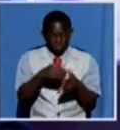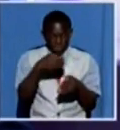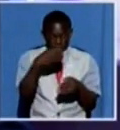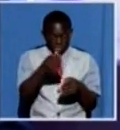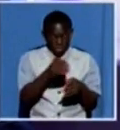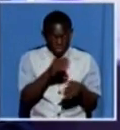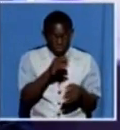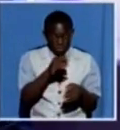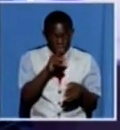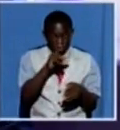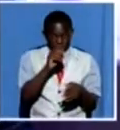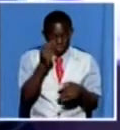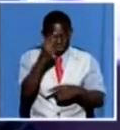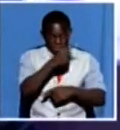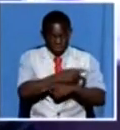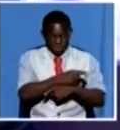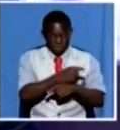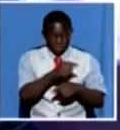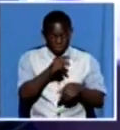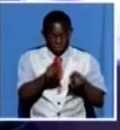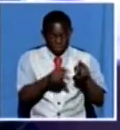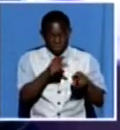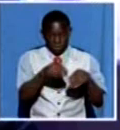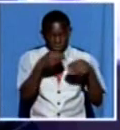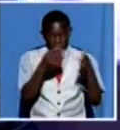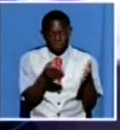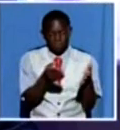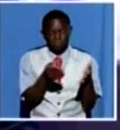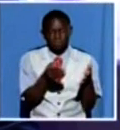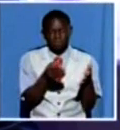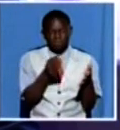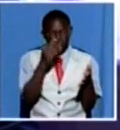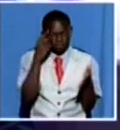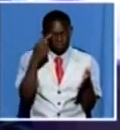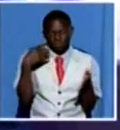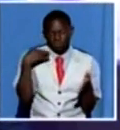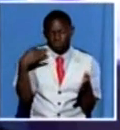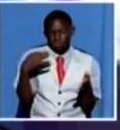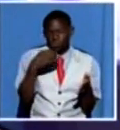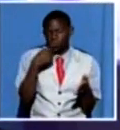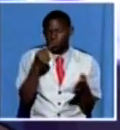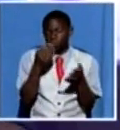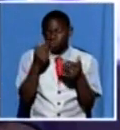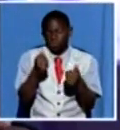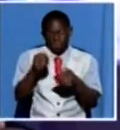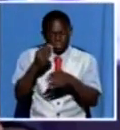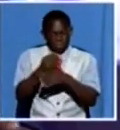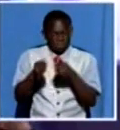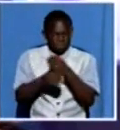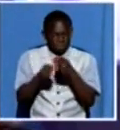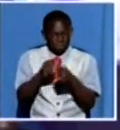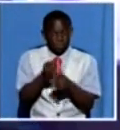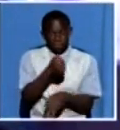law. Other people competed, and then we sent bids to the technical people to go and evaluate, because those are the ones